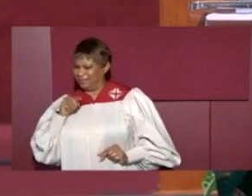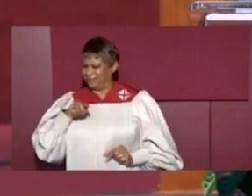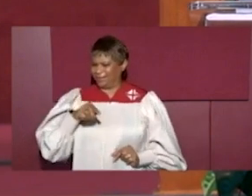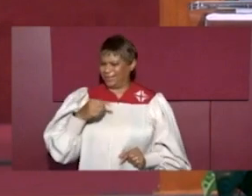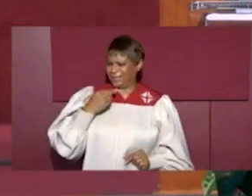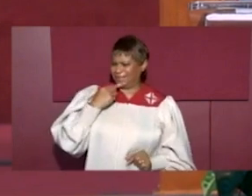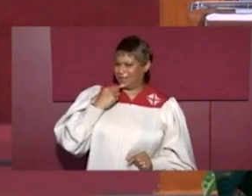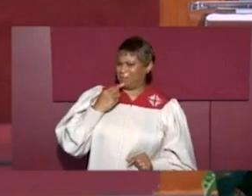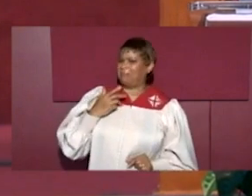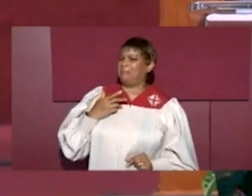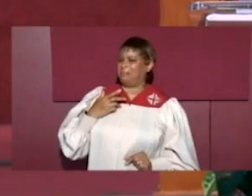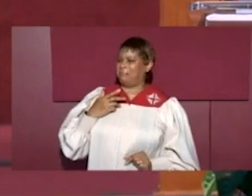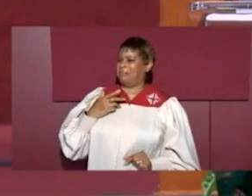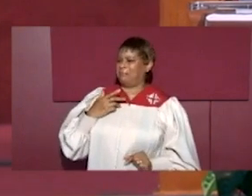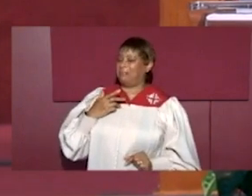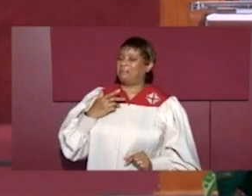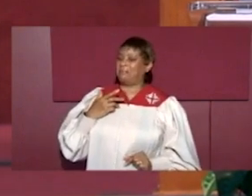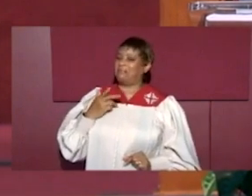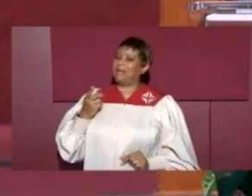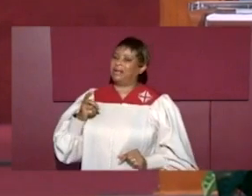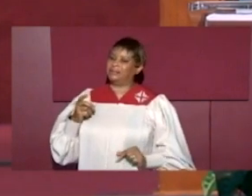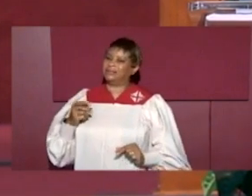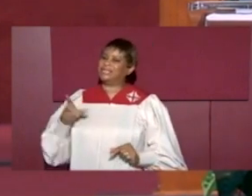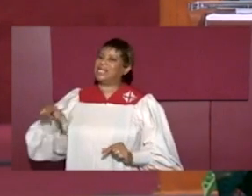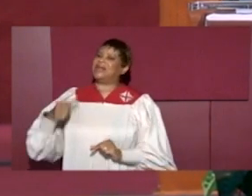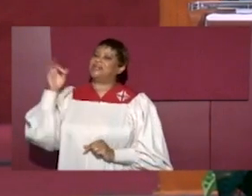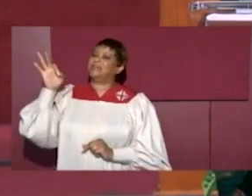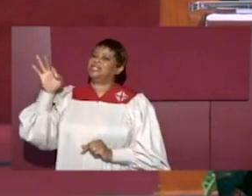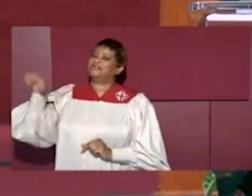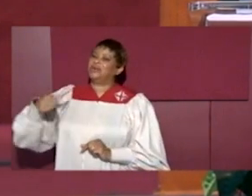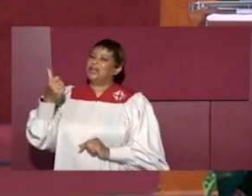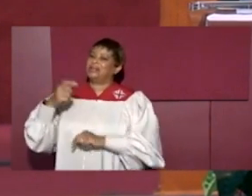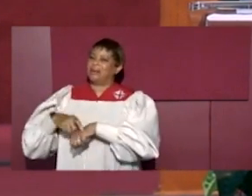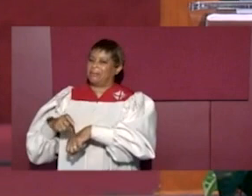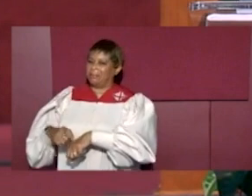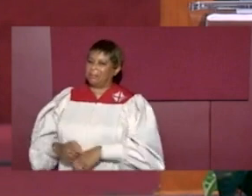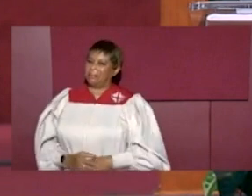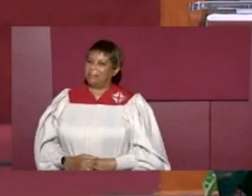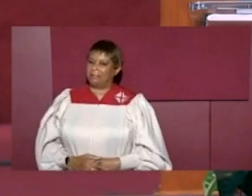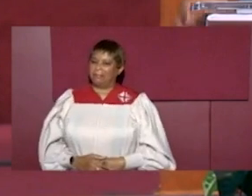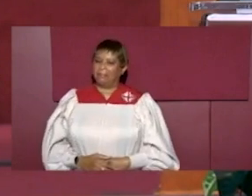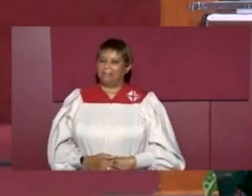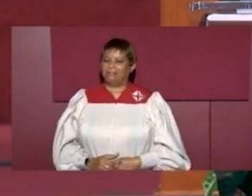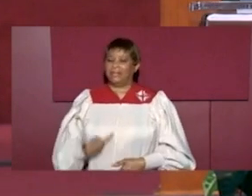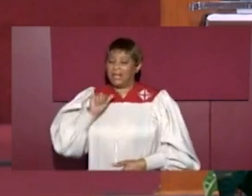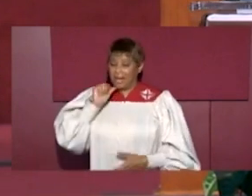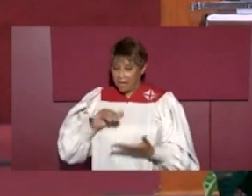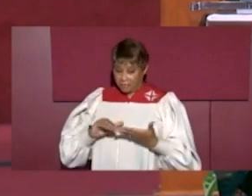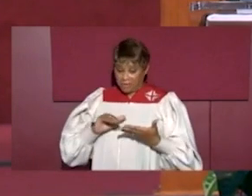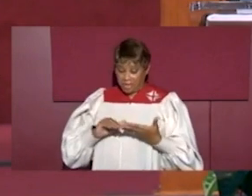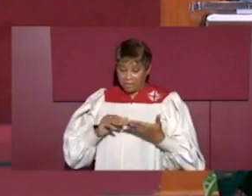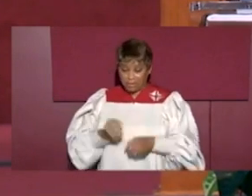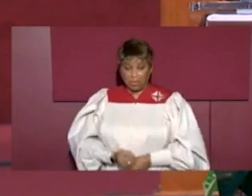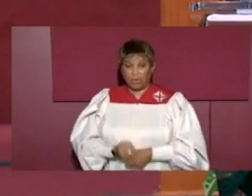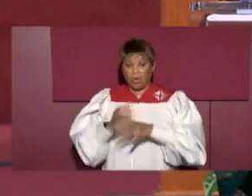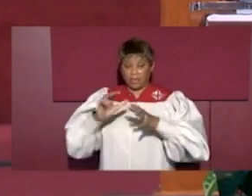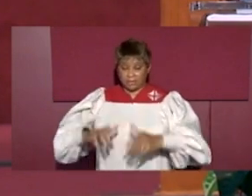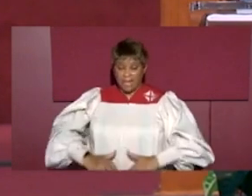and what I said? But that's another message for another time. Now watch this. Unforgiveness can cause